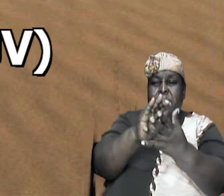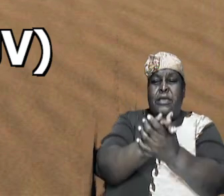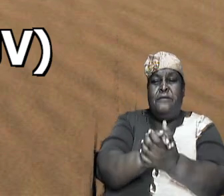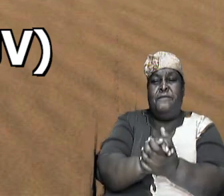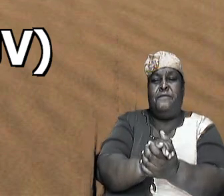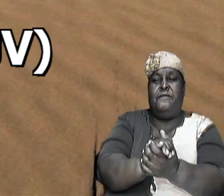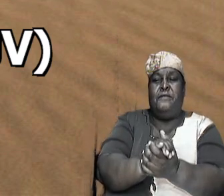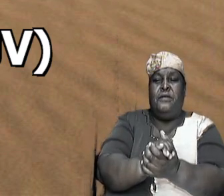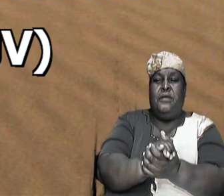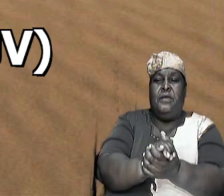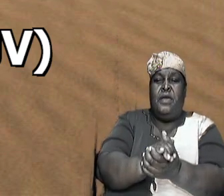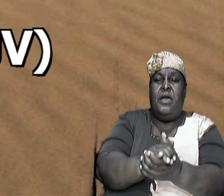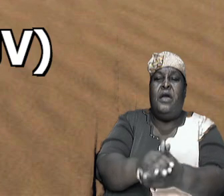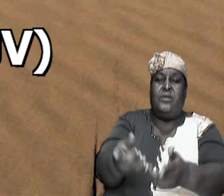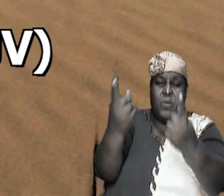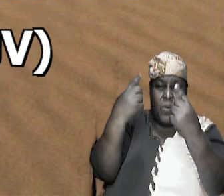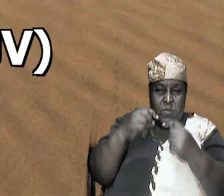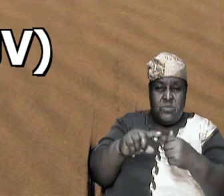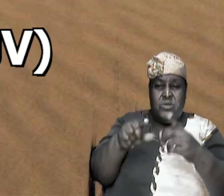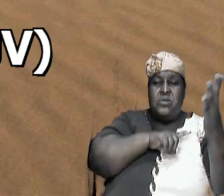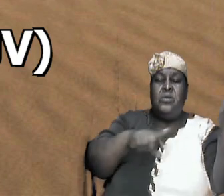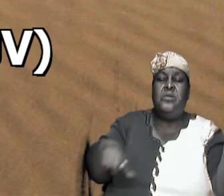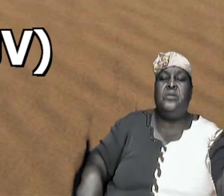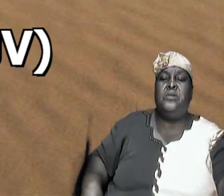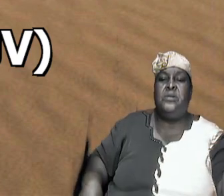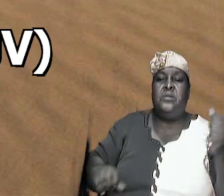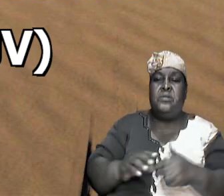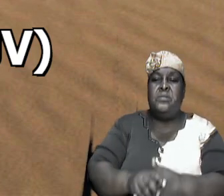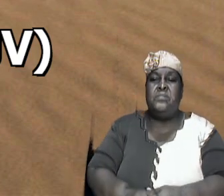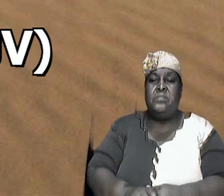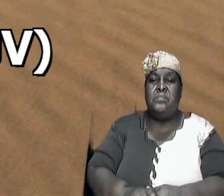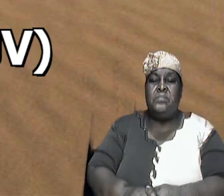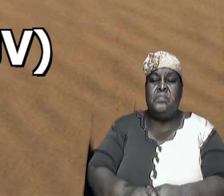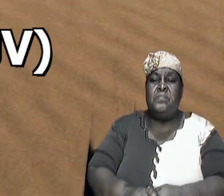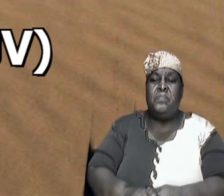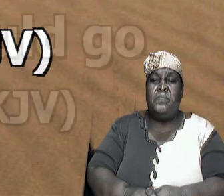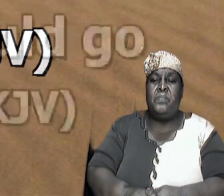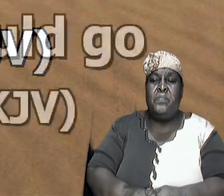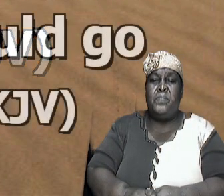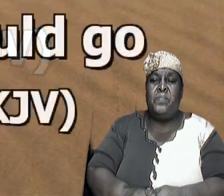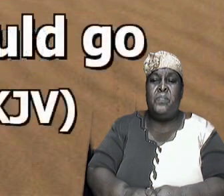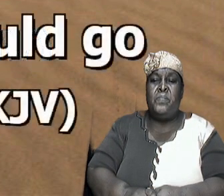a great number believed and turned unto the Lord. Verse 22 says,